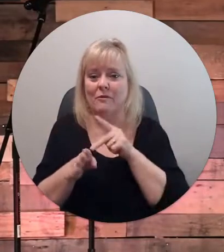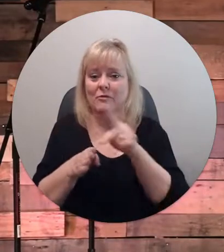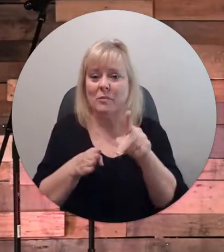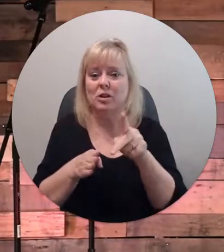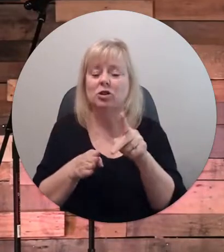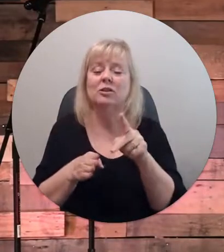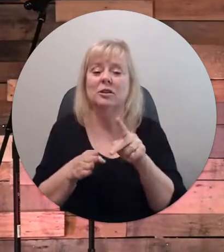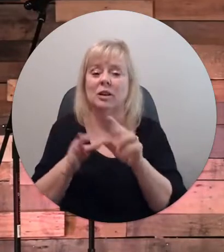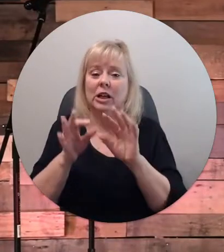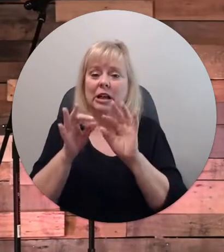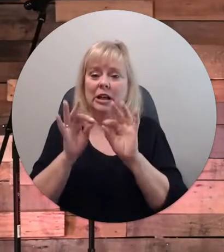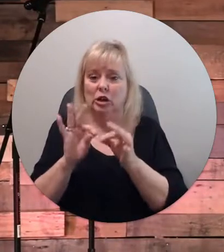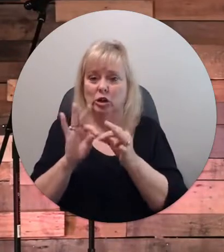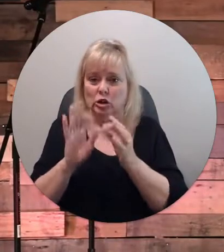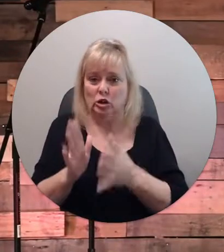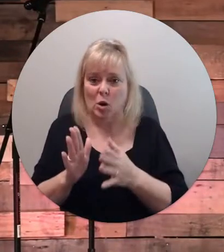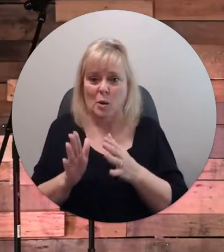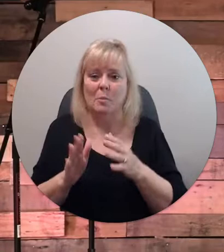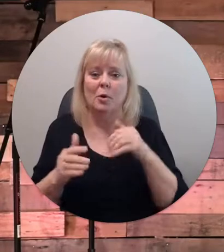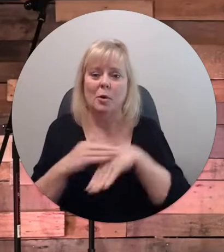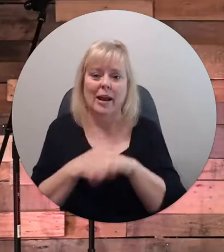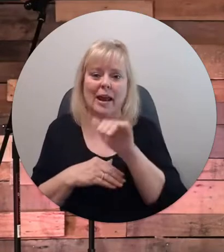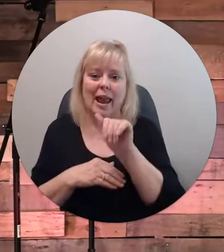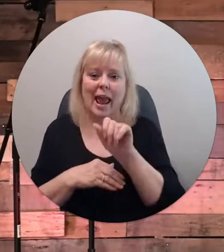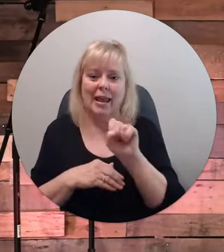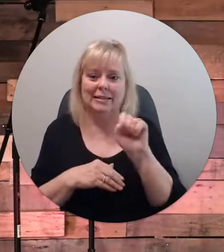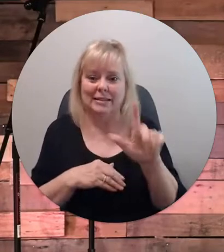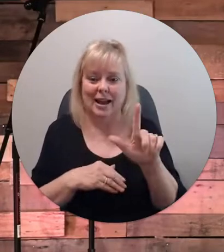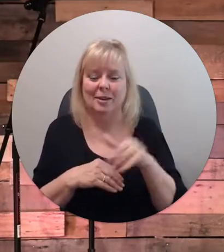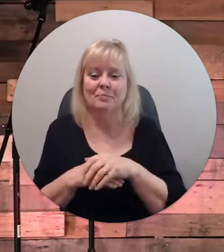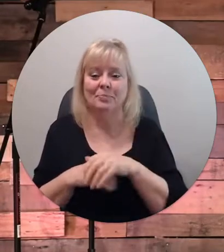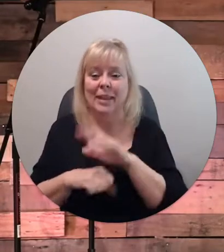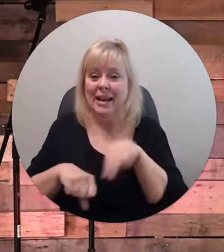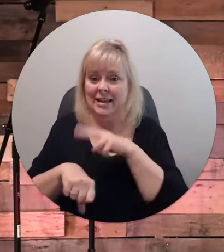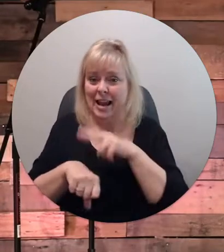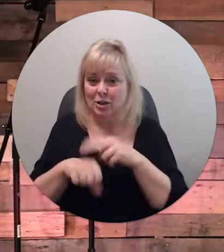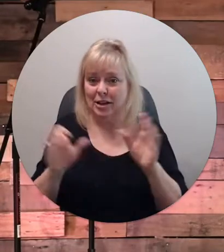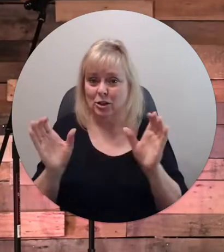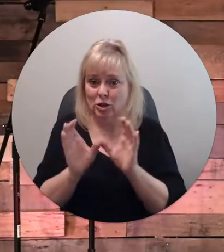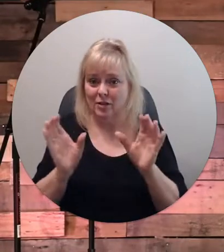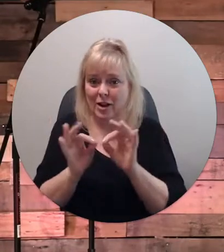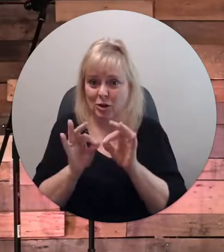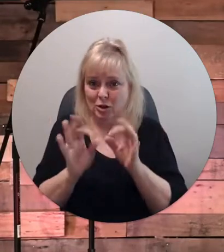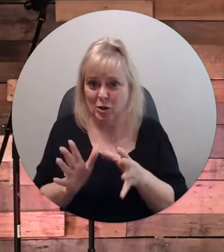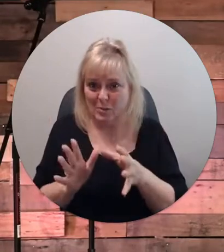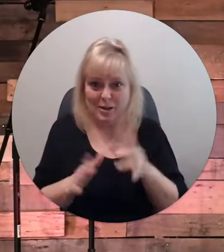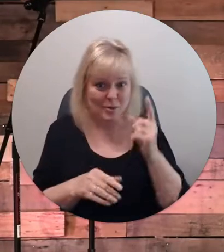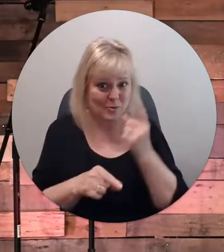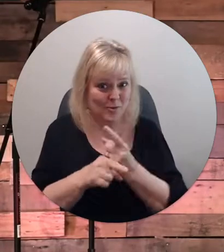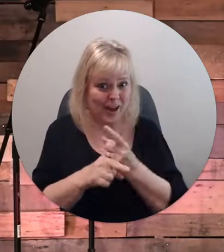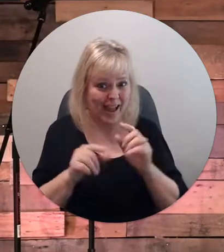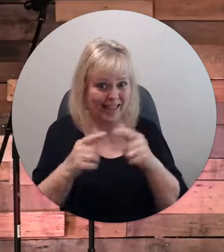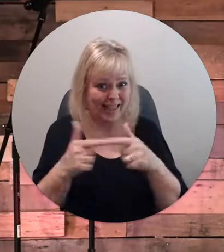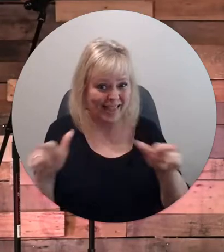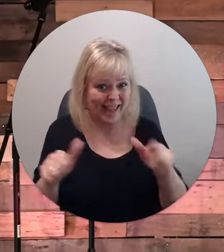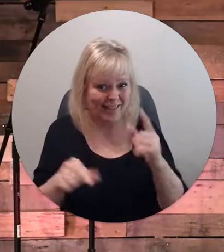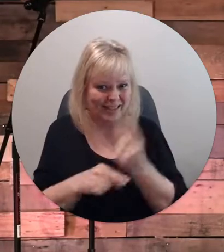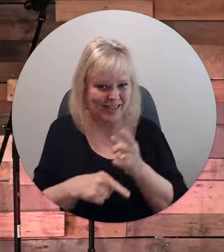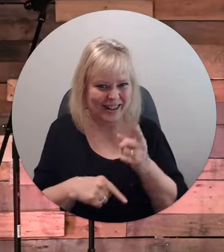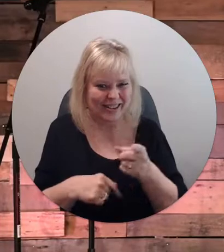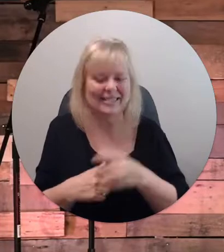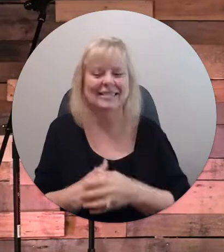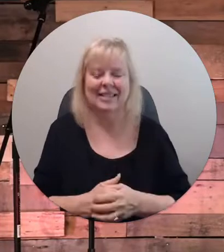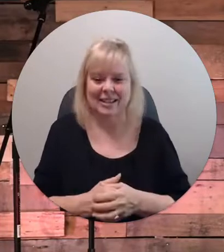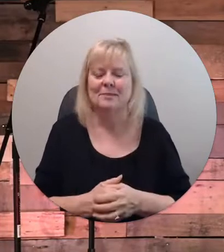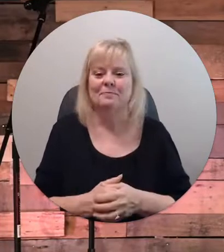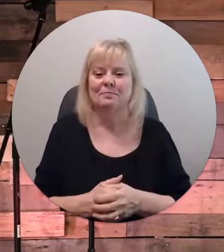Language among our midst, a nationally certified interpreter, if I believe I've got the language correct. And I'm going